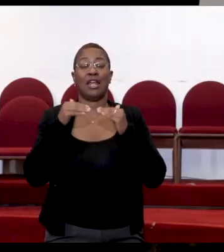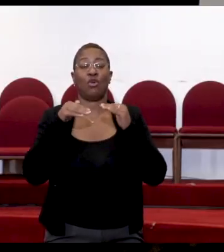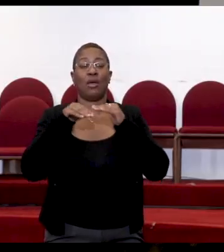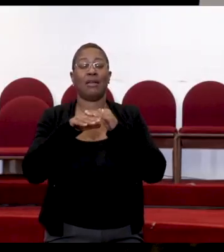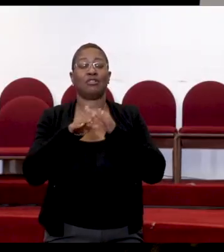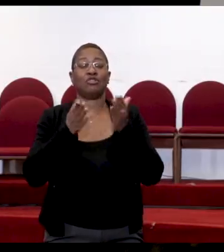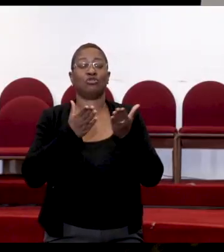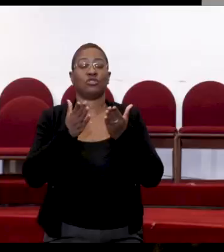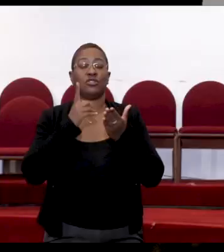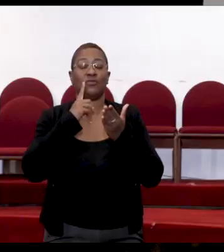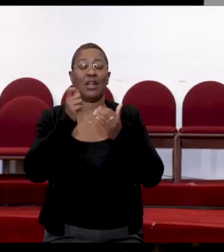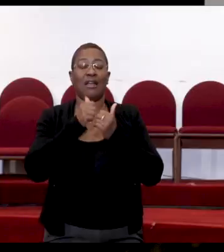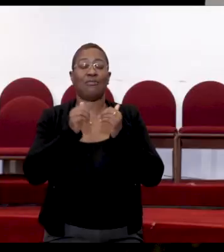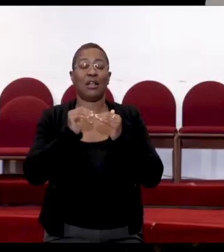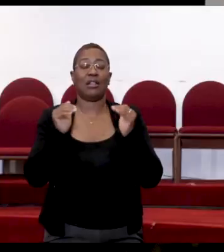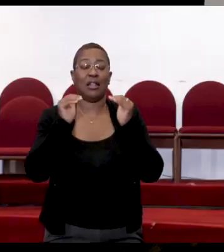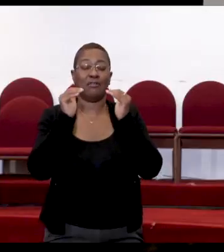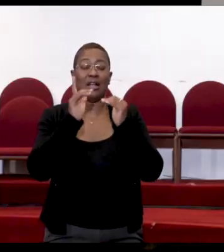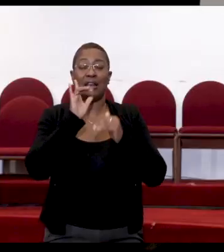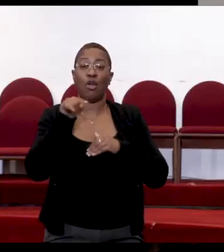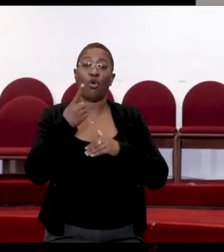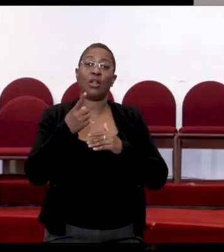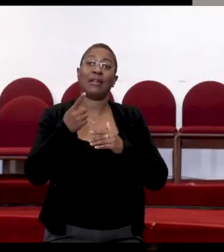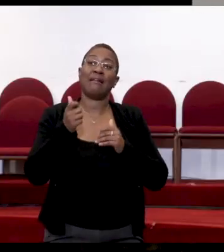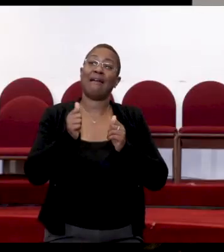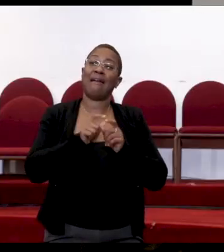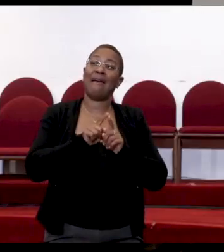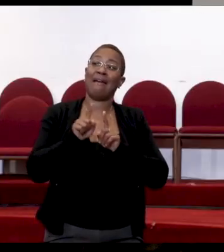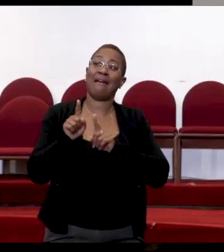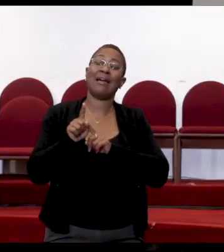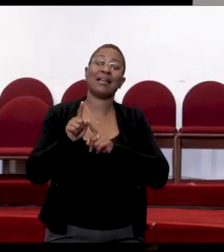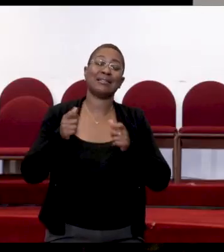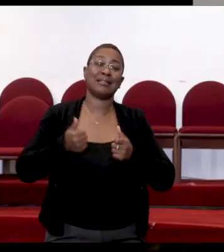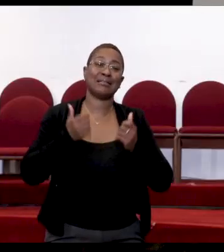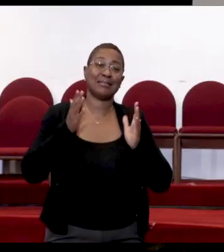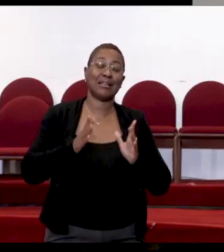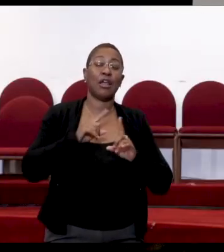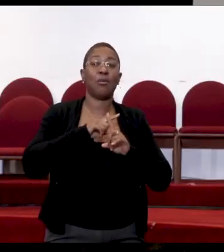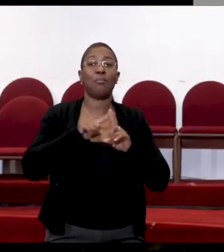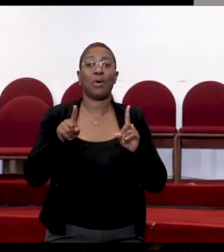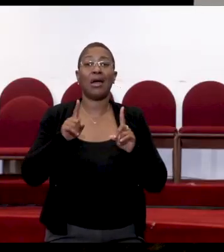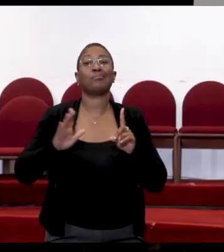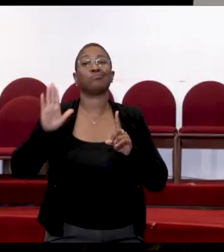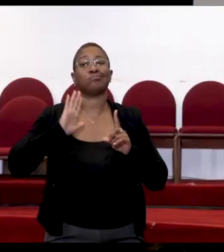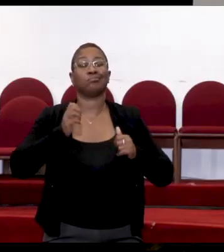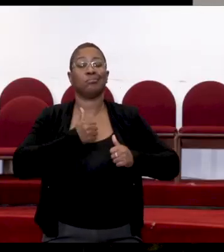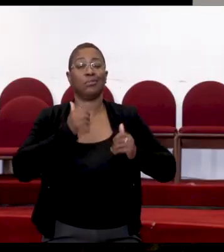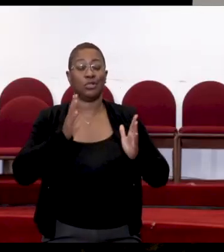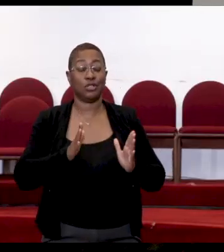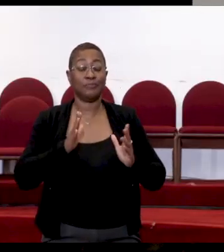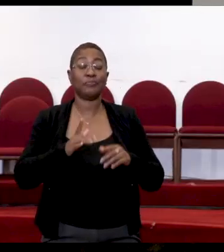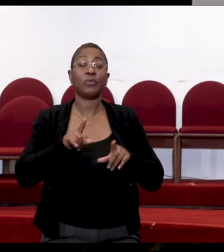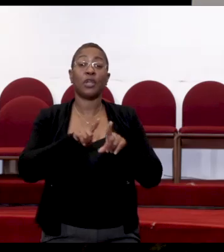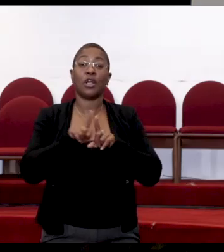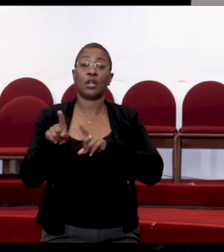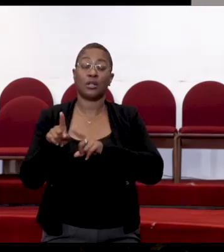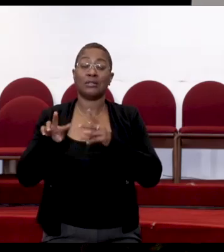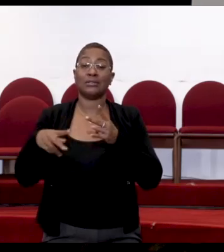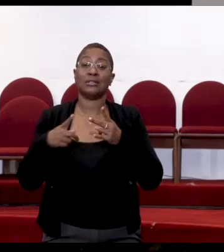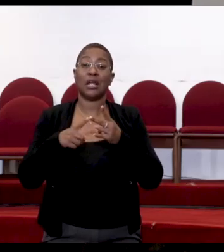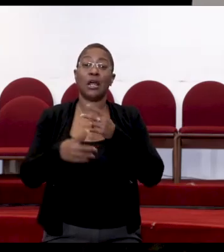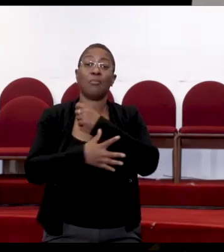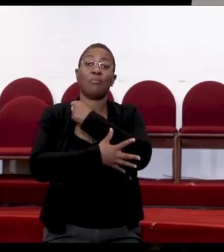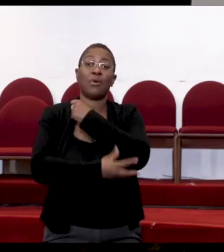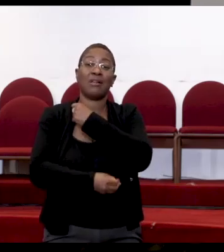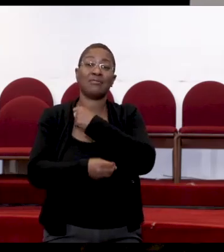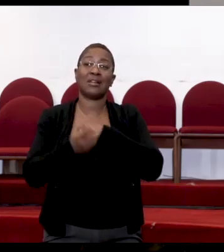services on every level, not just as a citizen, but as a combat veteran. Secondly, I would just like to reiterate, poverty